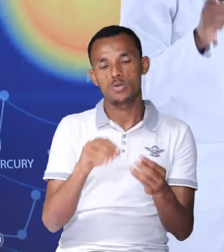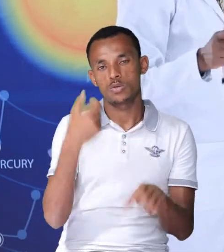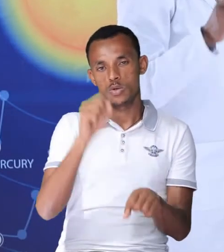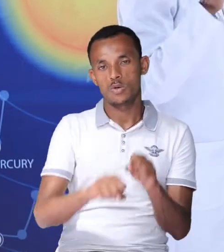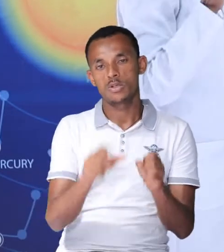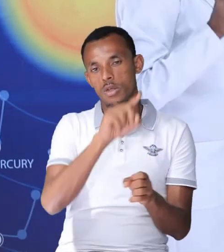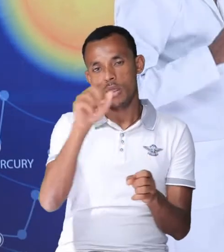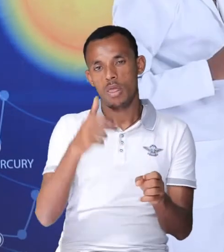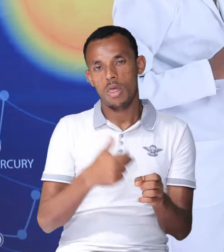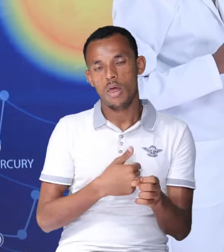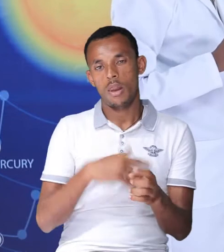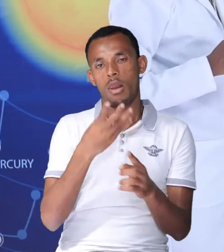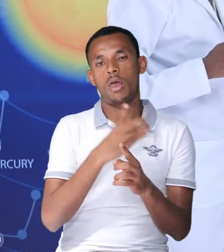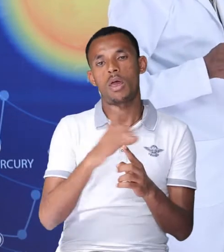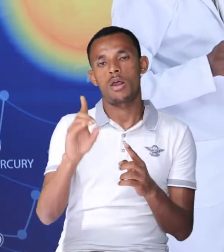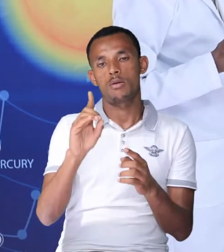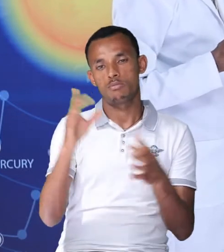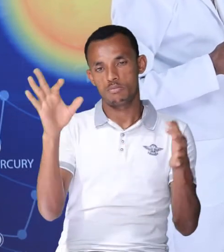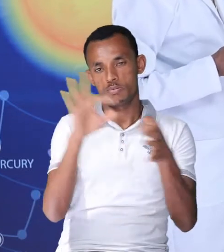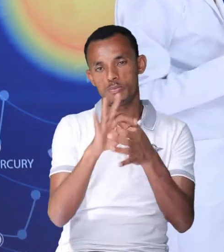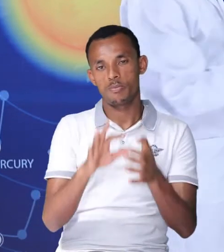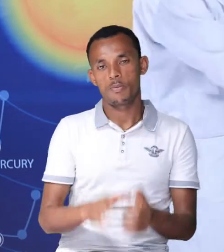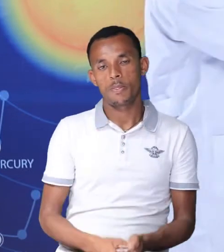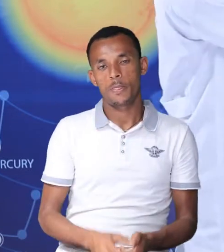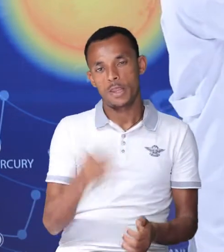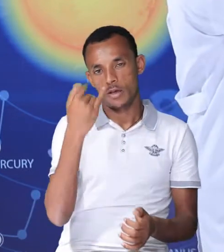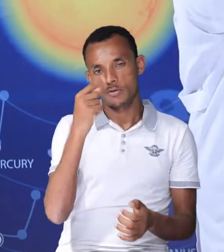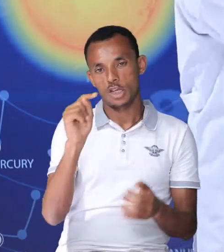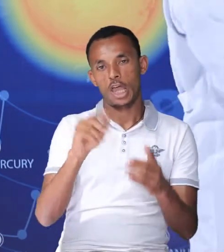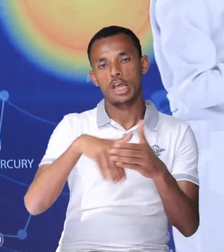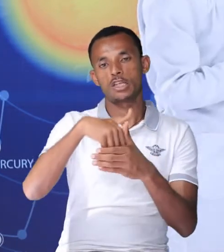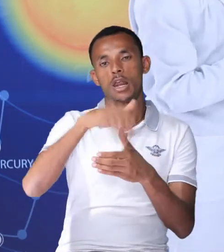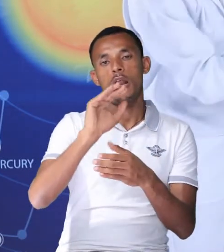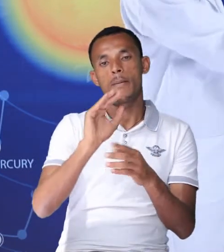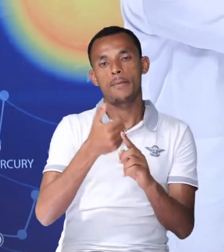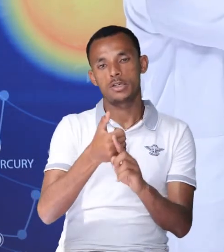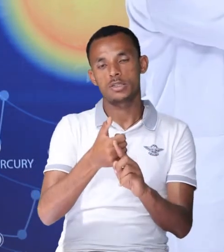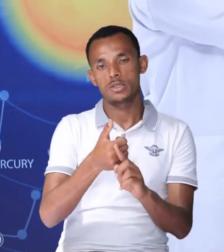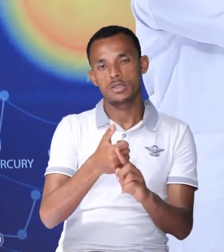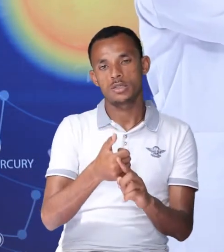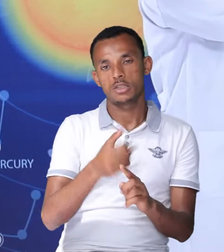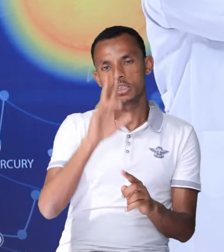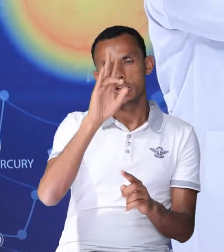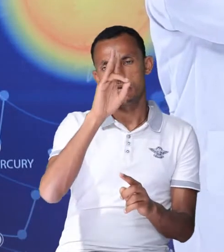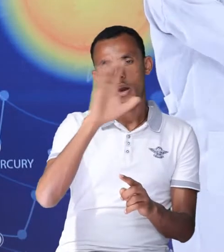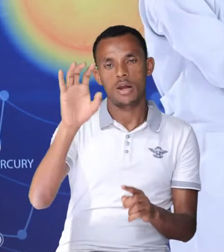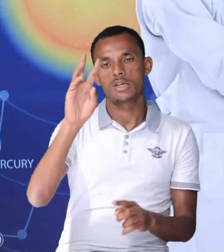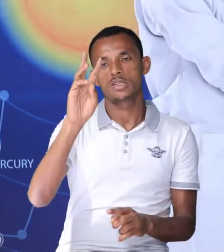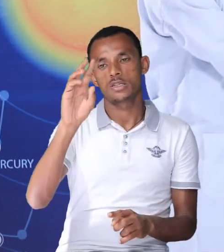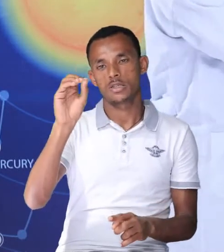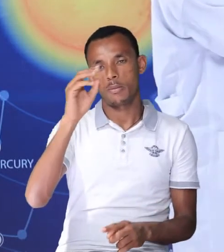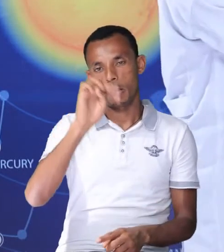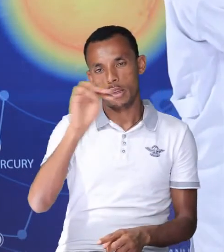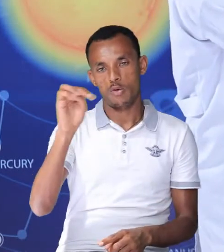So they have direct relationship. If the external pressure is 1 or 760 millimeter of